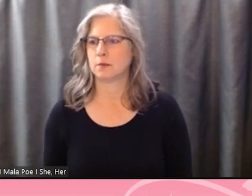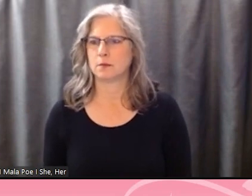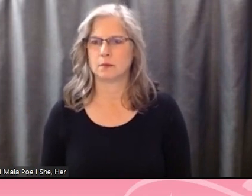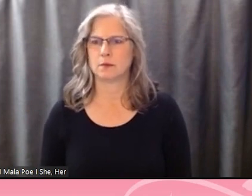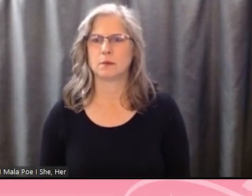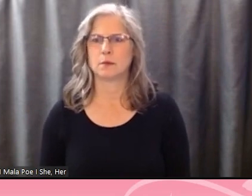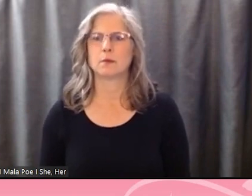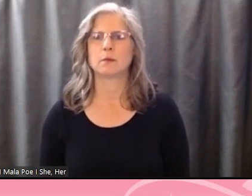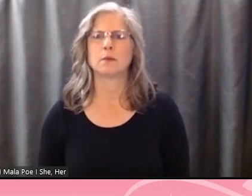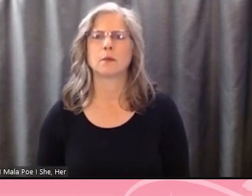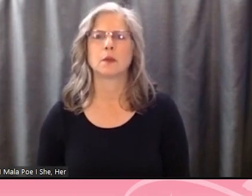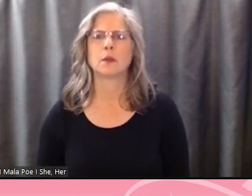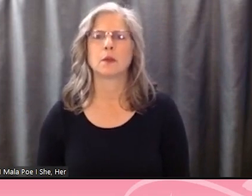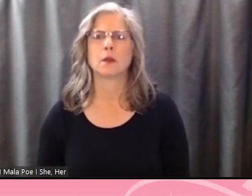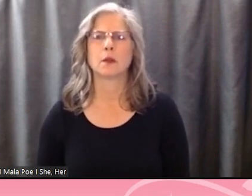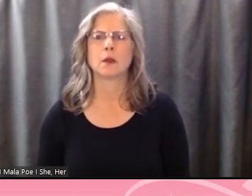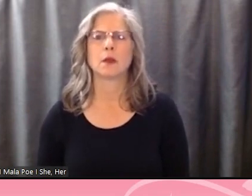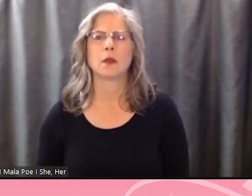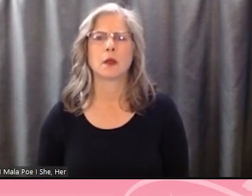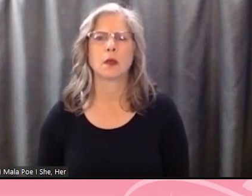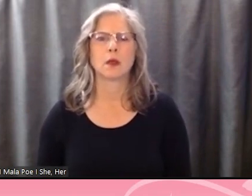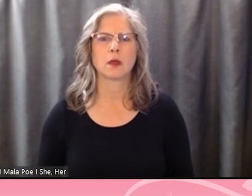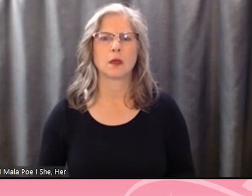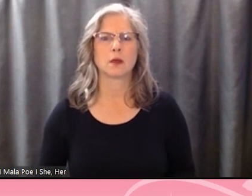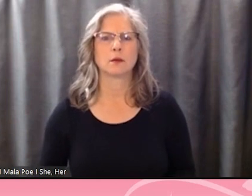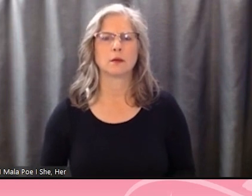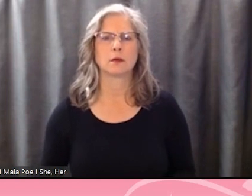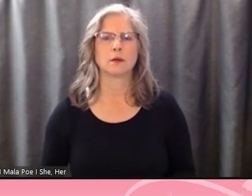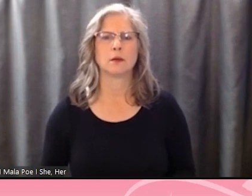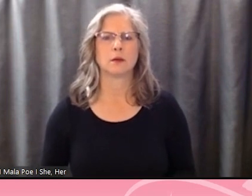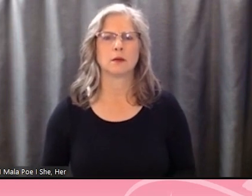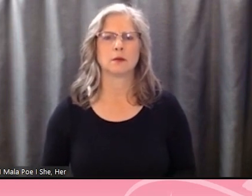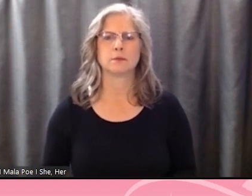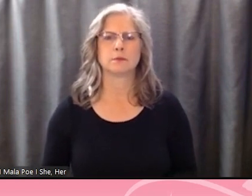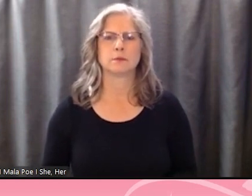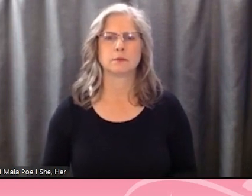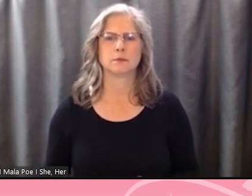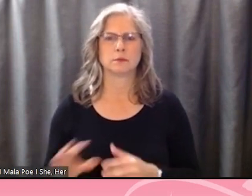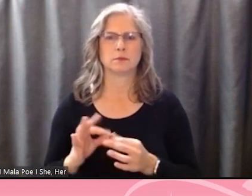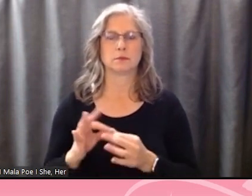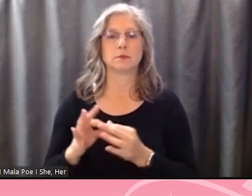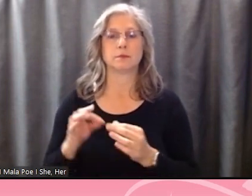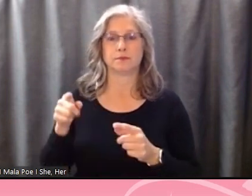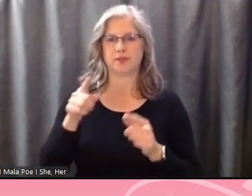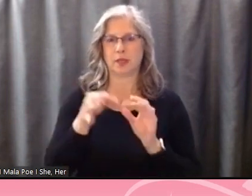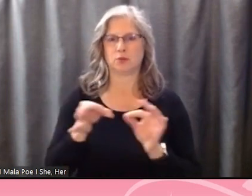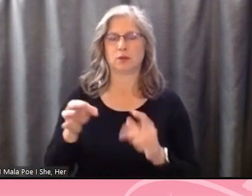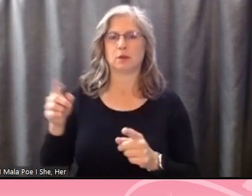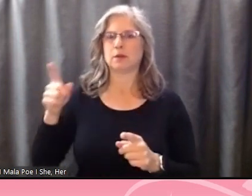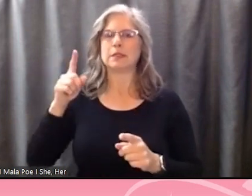Or you'd hear in community when you go from region to region, they're really different voices and